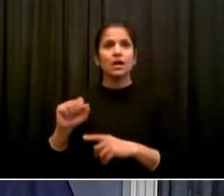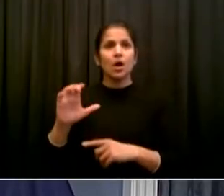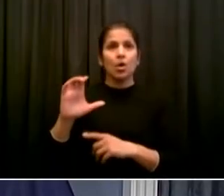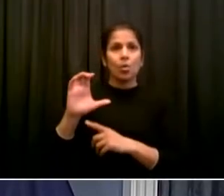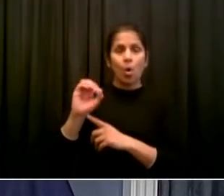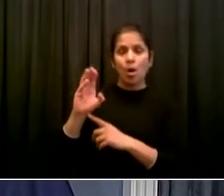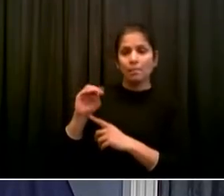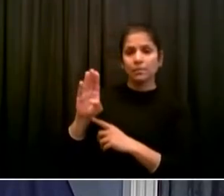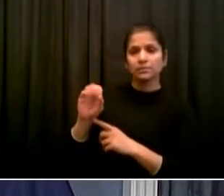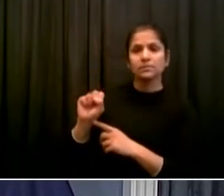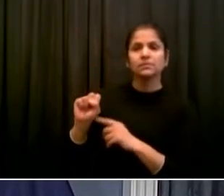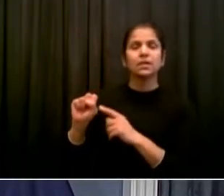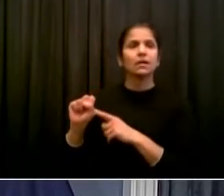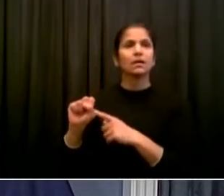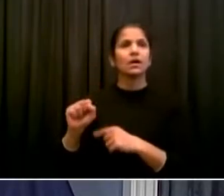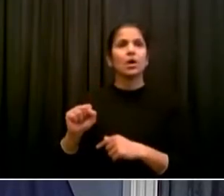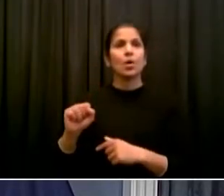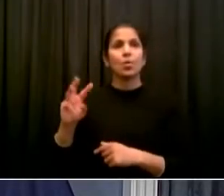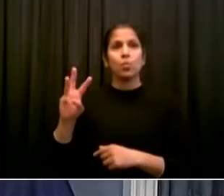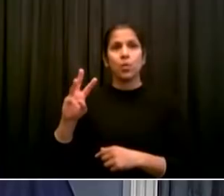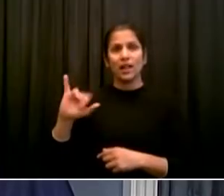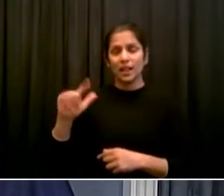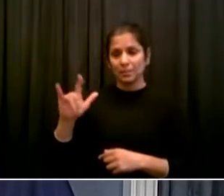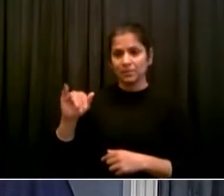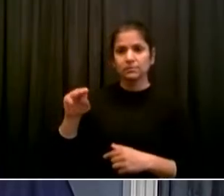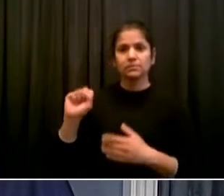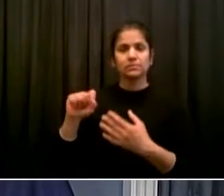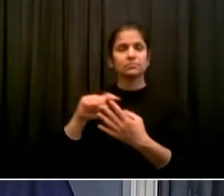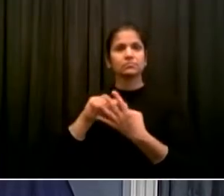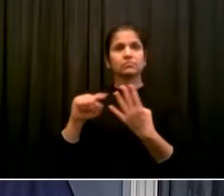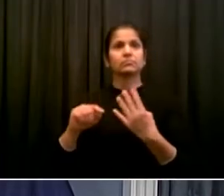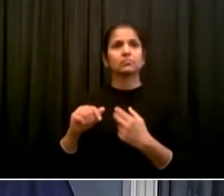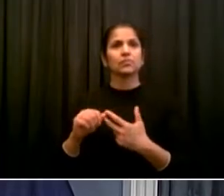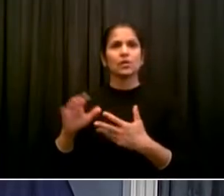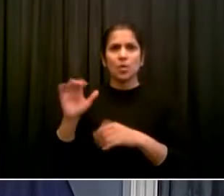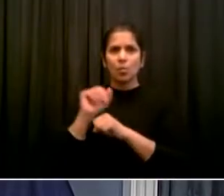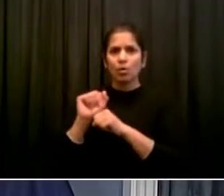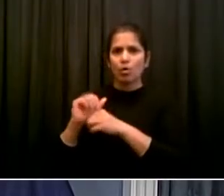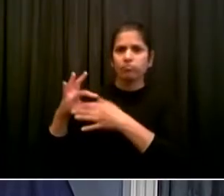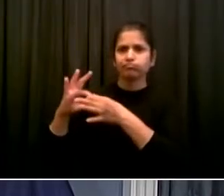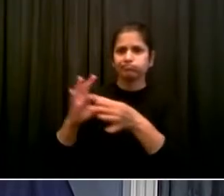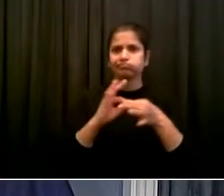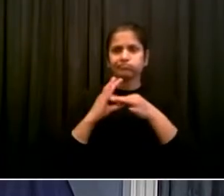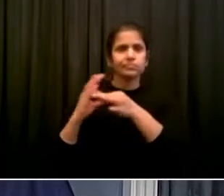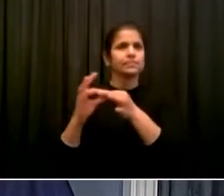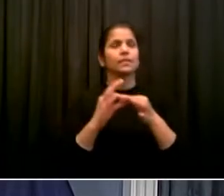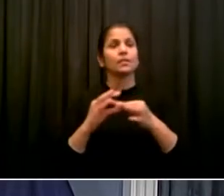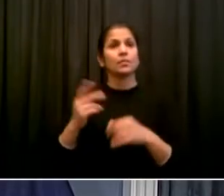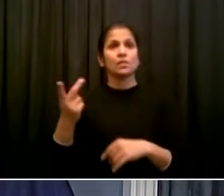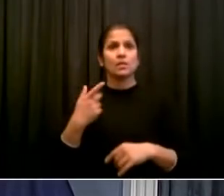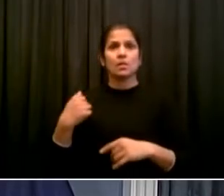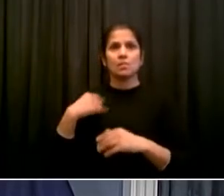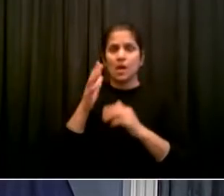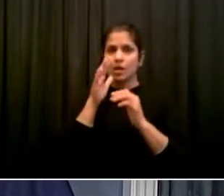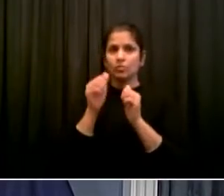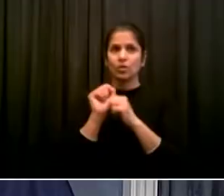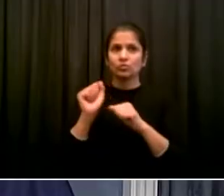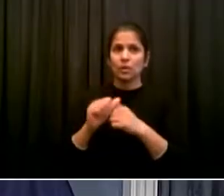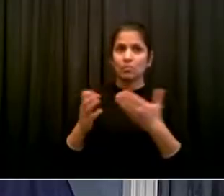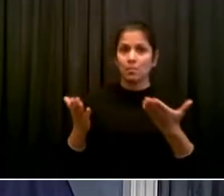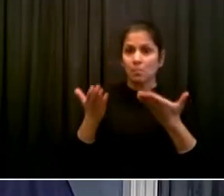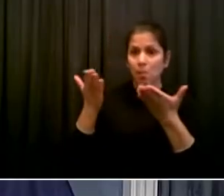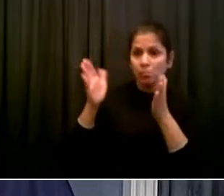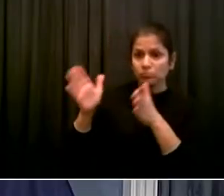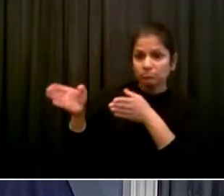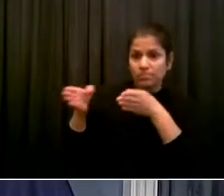Williams, working with your respective leaders and your teams and with you two. We put together a proposed plan with a set of recommendations